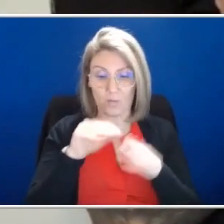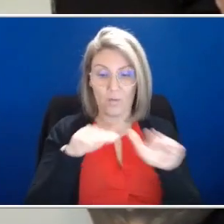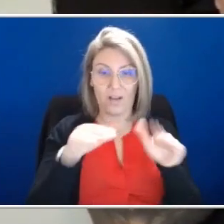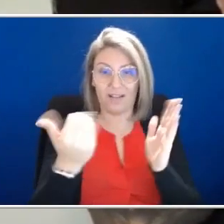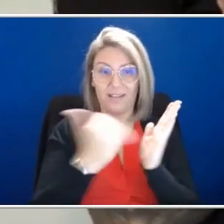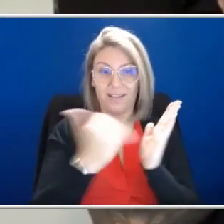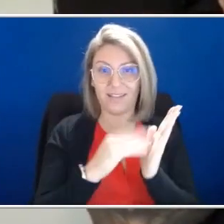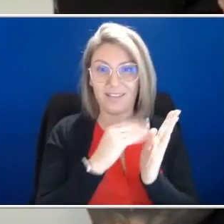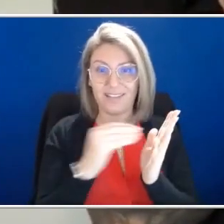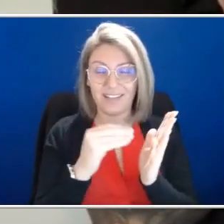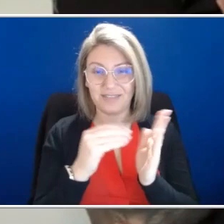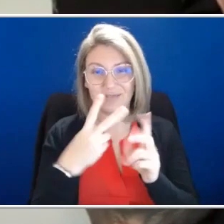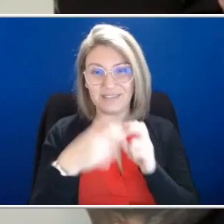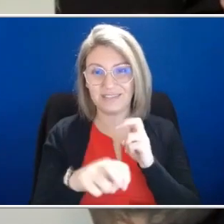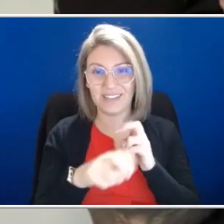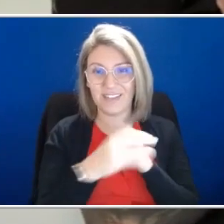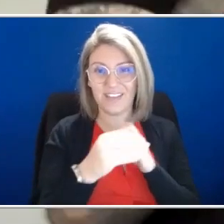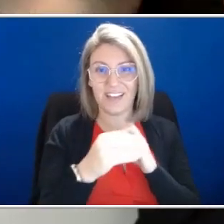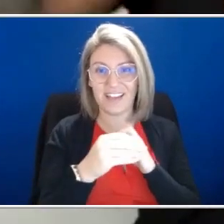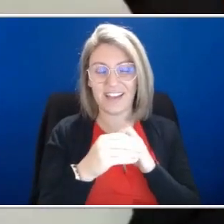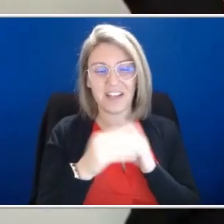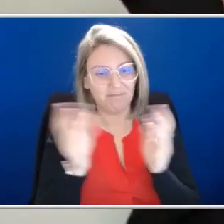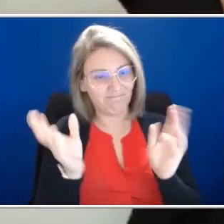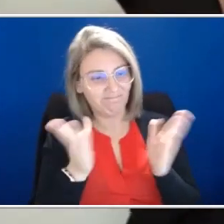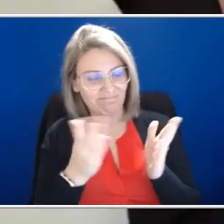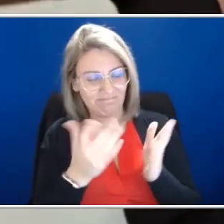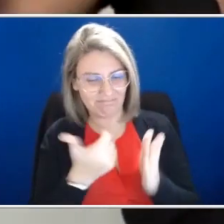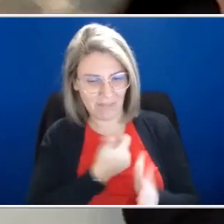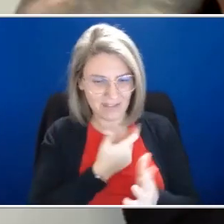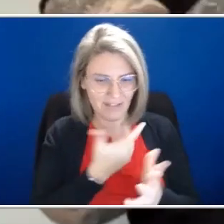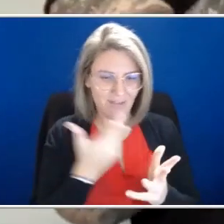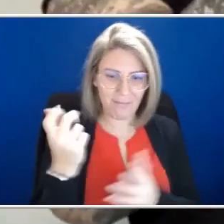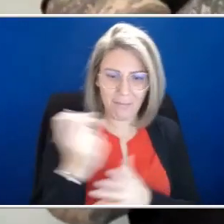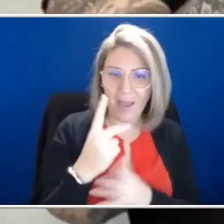been able to work myself back to where I was.